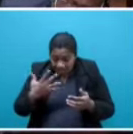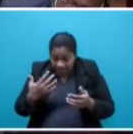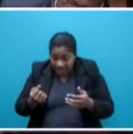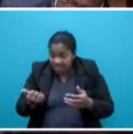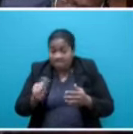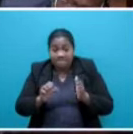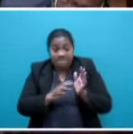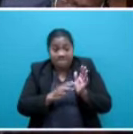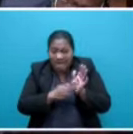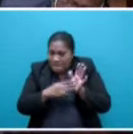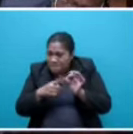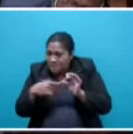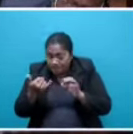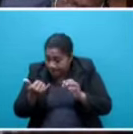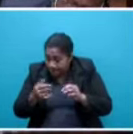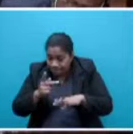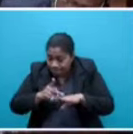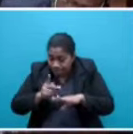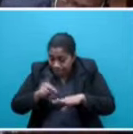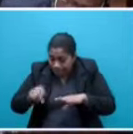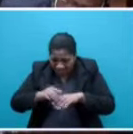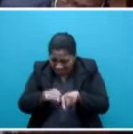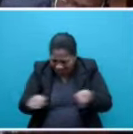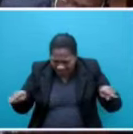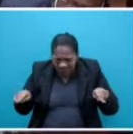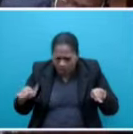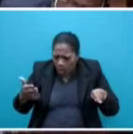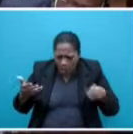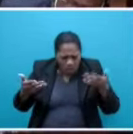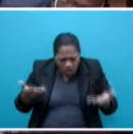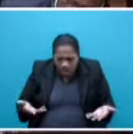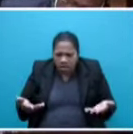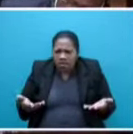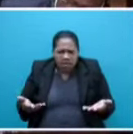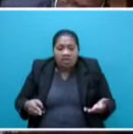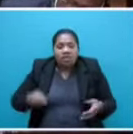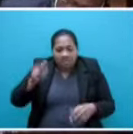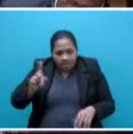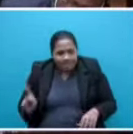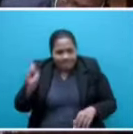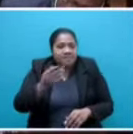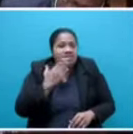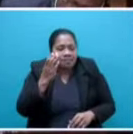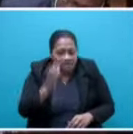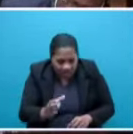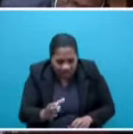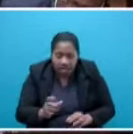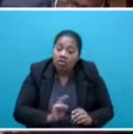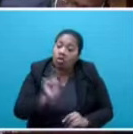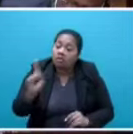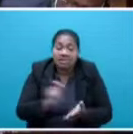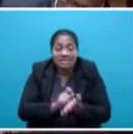from this side of Parliament, they can actually, please, if you listen and you learn, you should need to go to the Speaker, go to the Secretary General and sort that